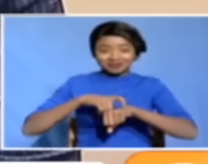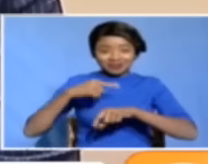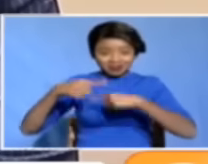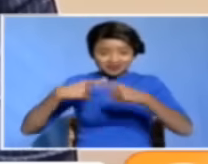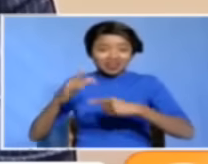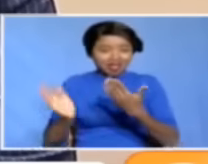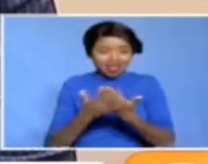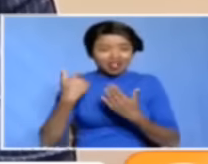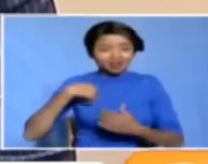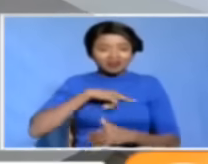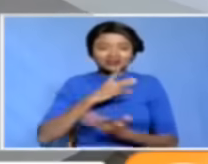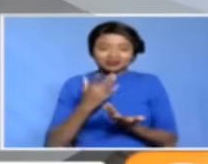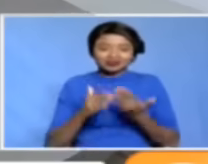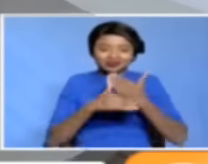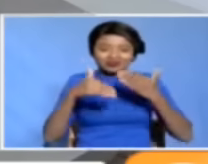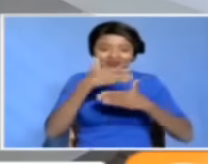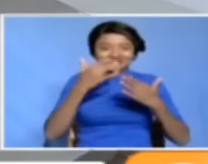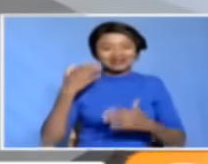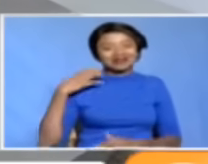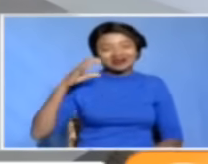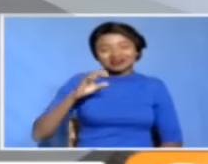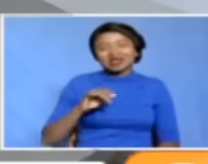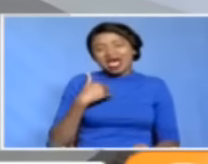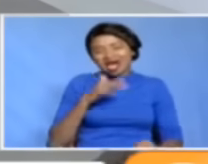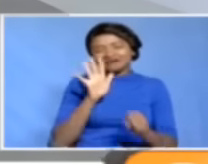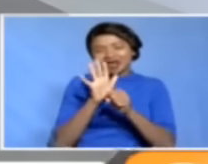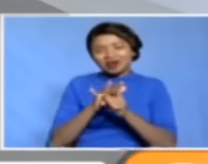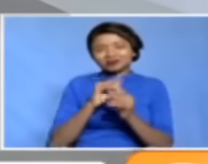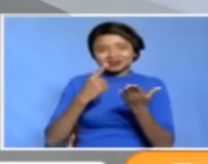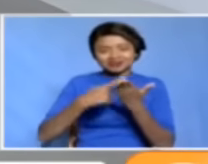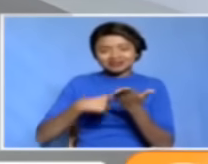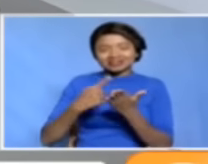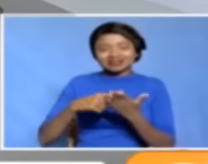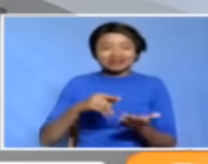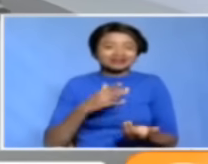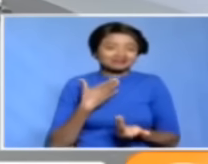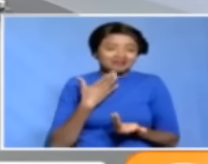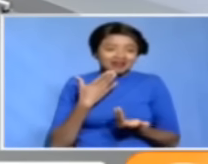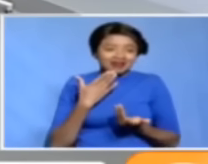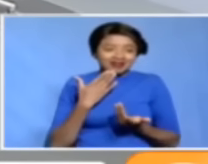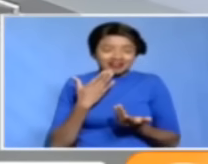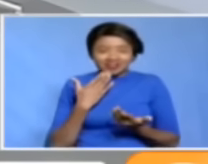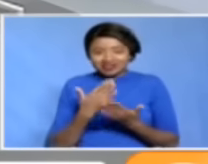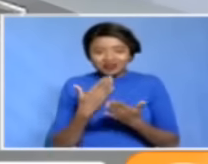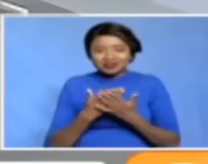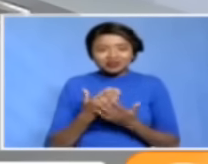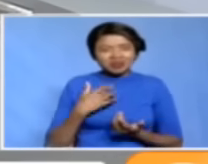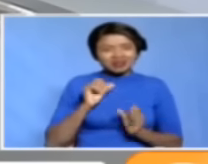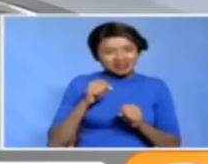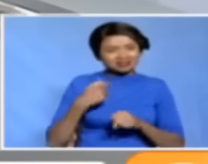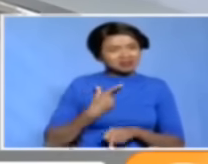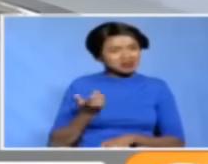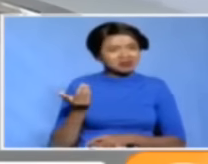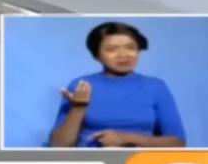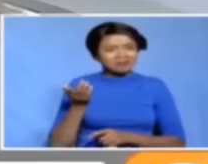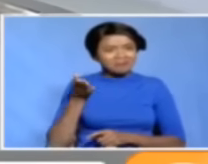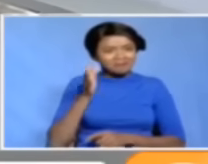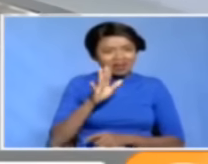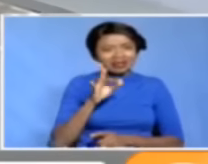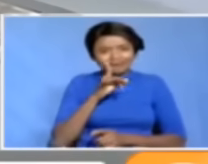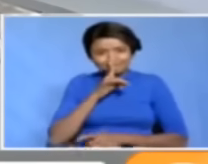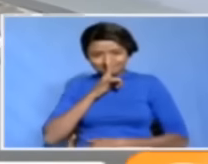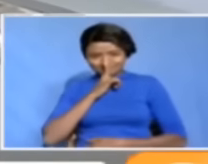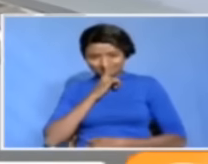our candidate. There's a lot more to talk about in the coming days. We hope to talk to you again, Honorable Duale. I mean, it's... No, I will I'll go back to silence.